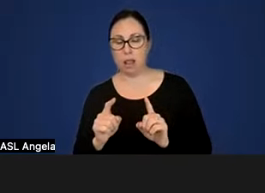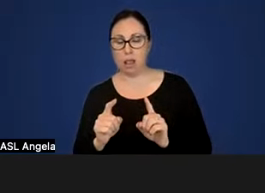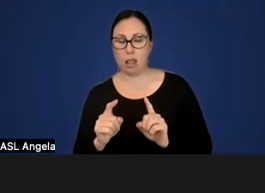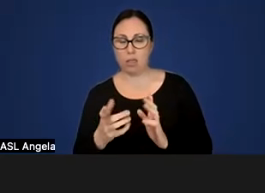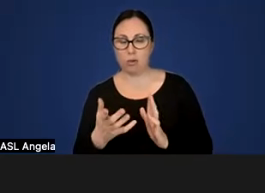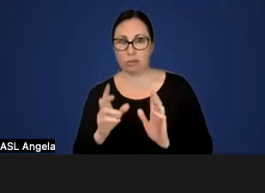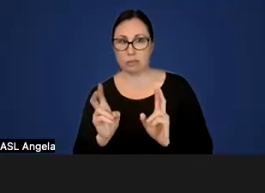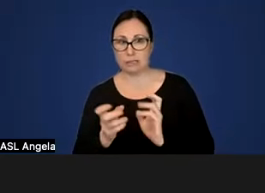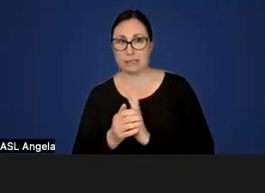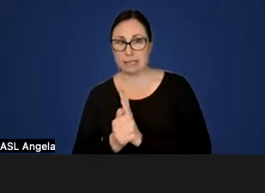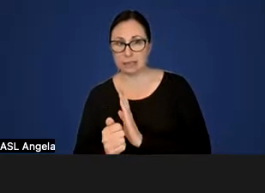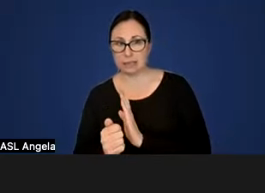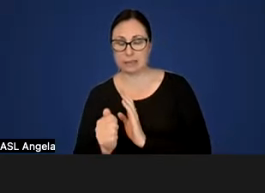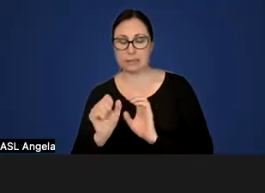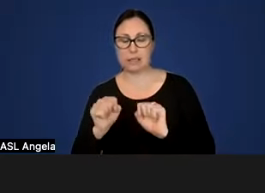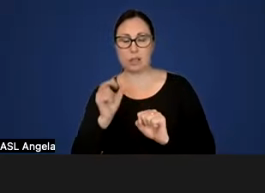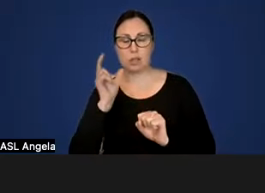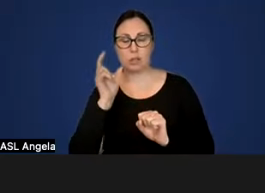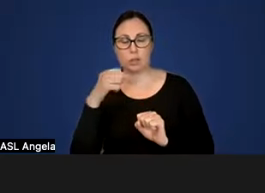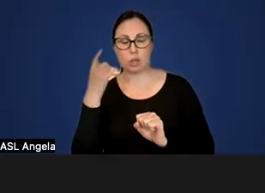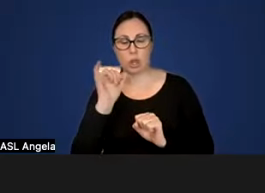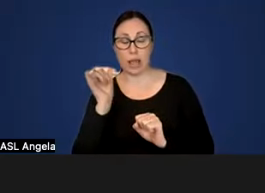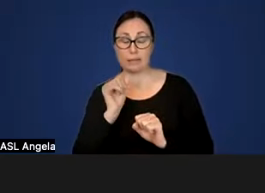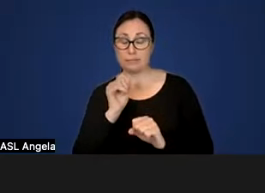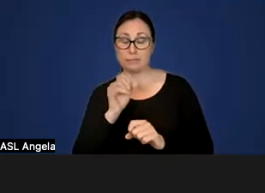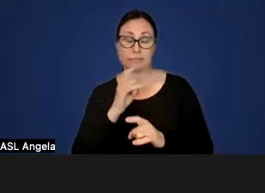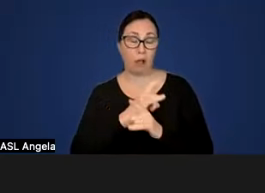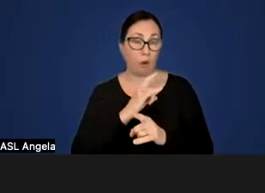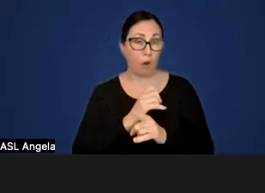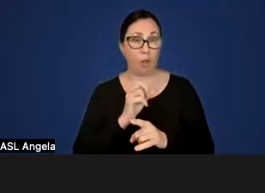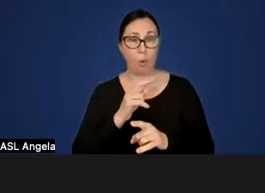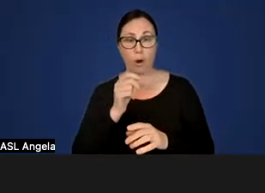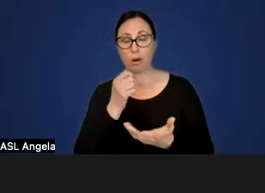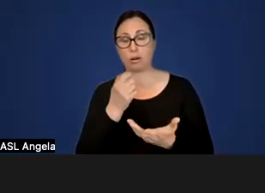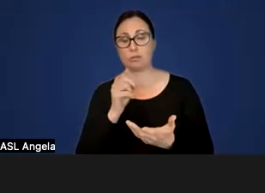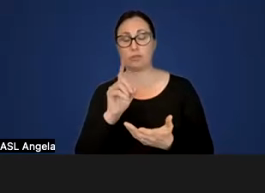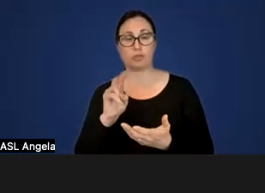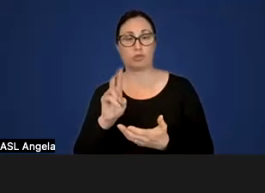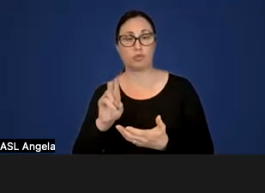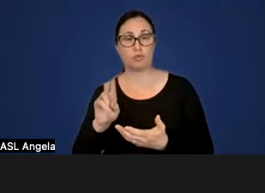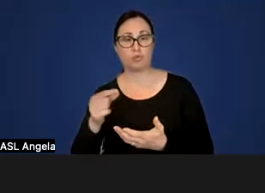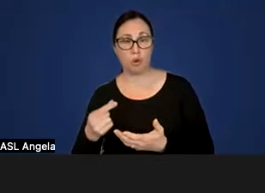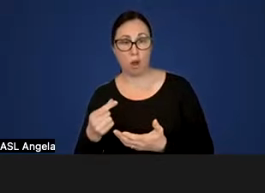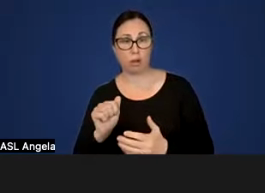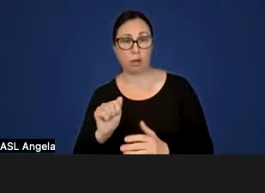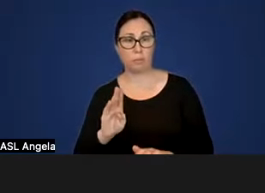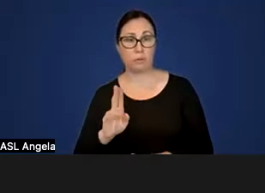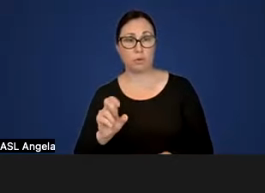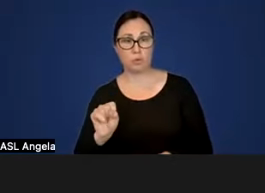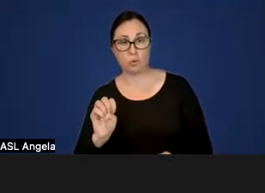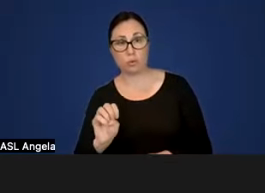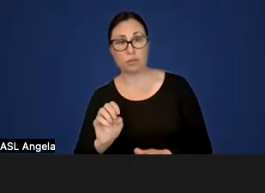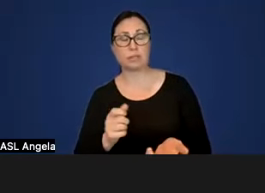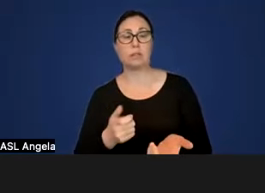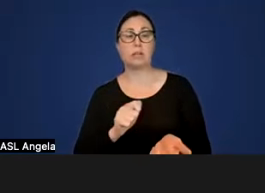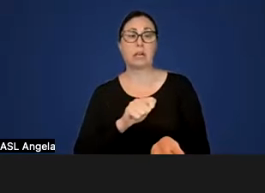even drug or alcohol use or abuse, suicidal ideation, self-mutilation, even sometimes other forms